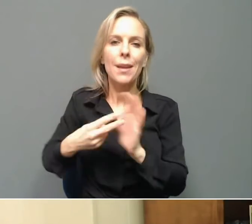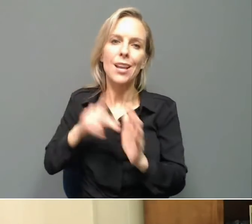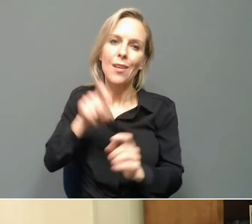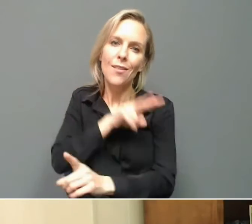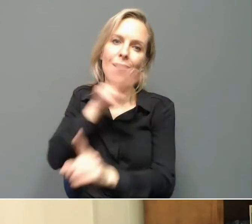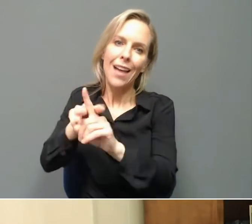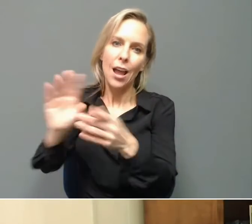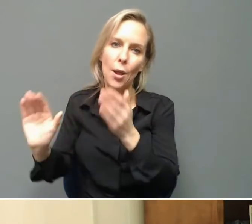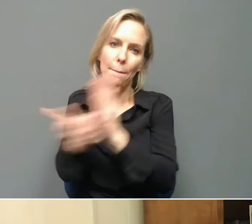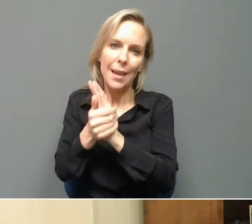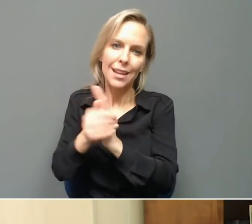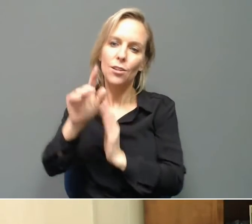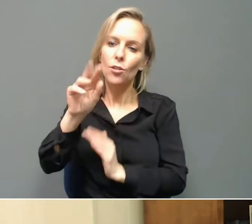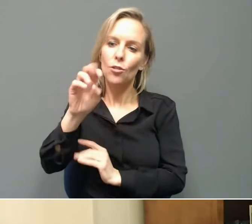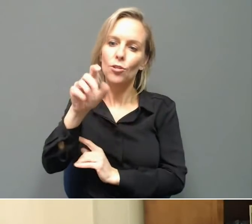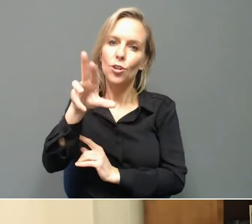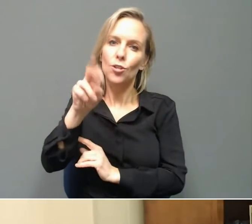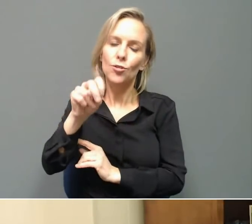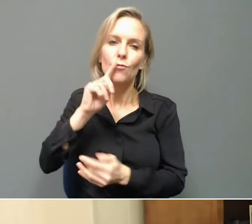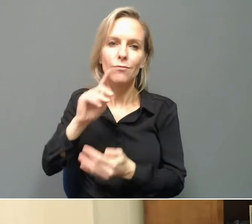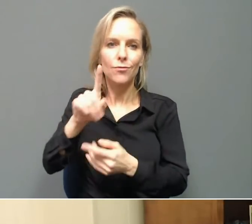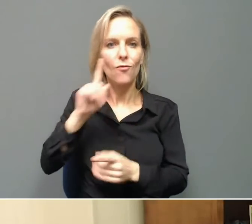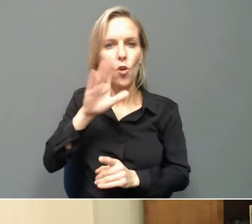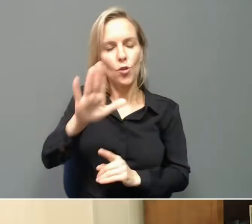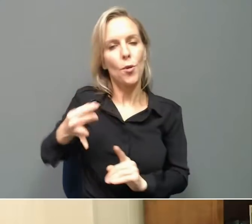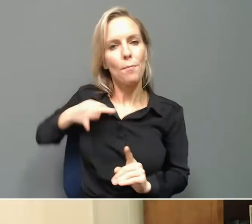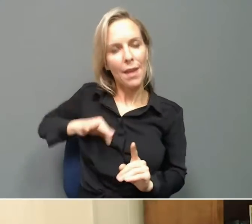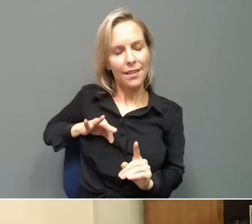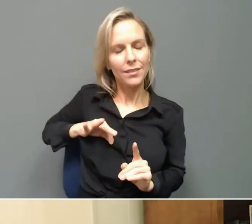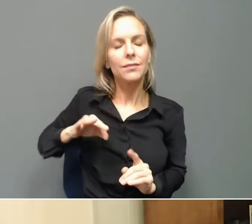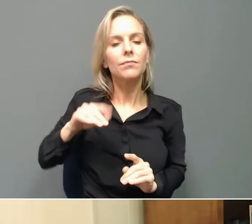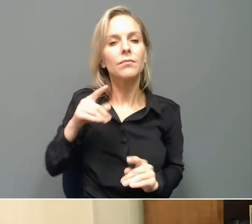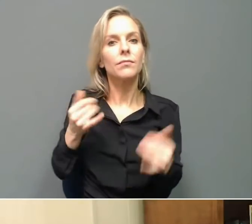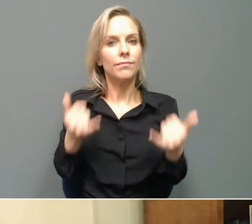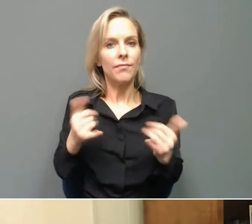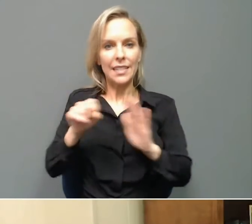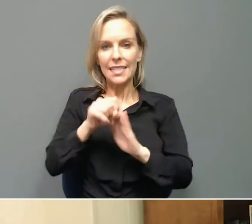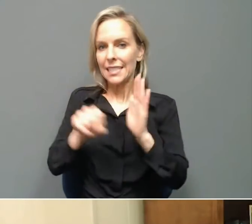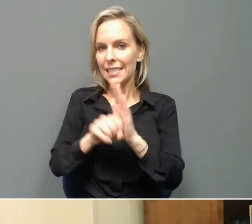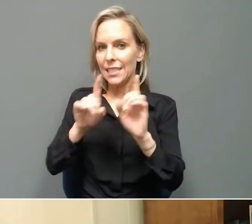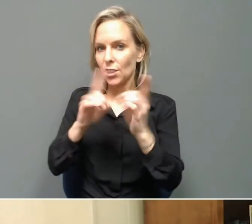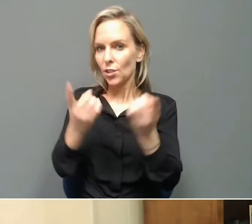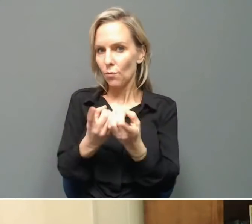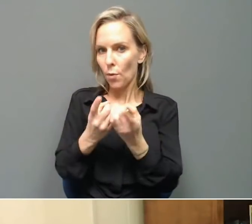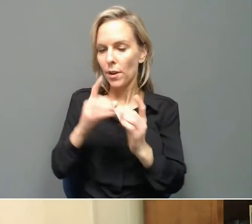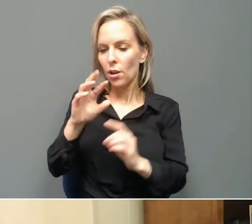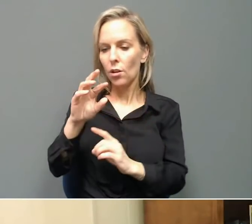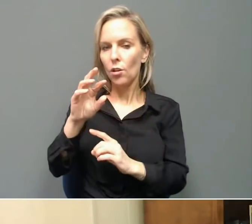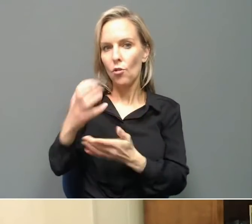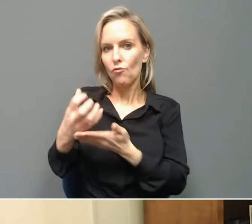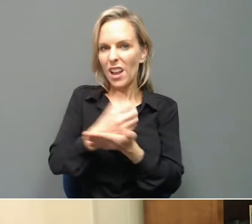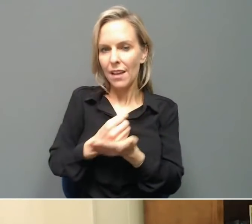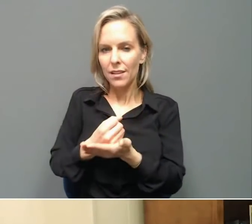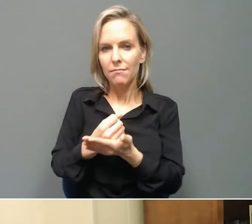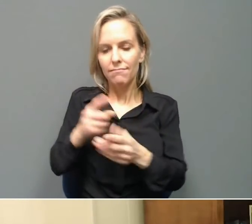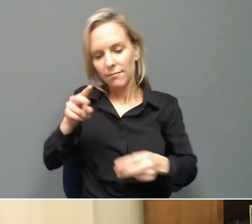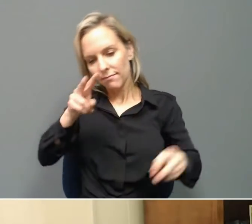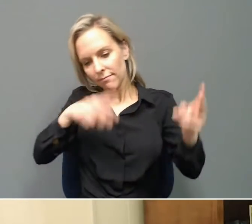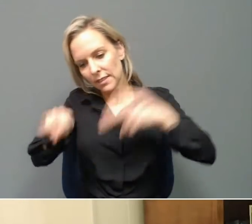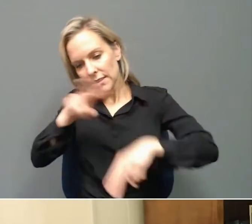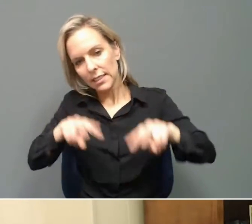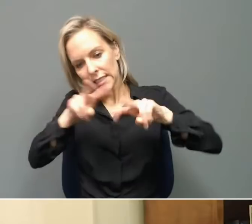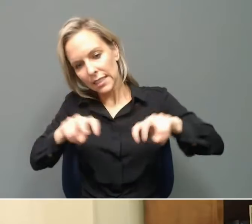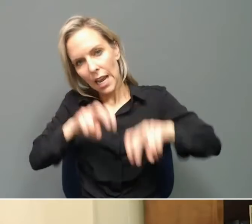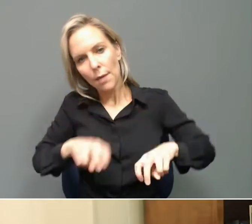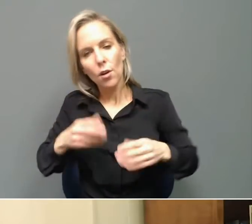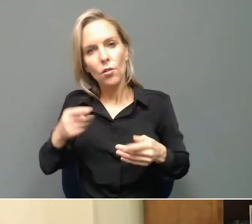order to get the benefit of that. Right now, our State Department of Revenue is examining the impact on state taxes, and we'll